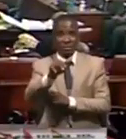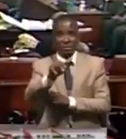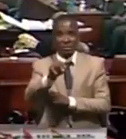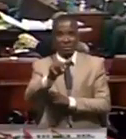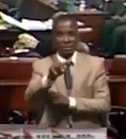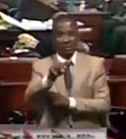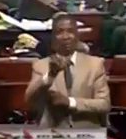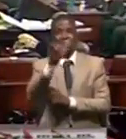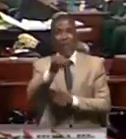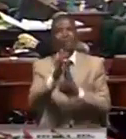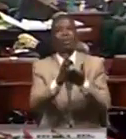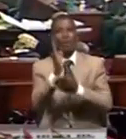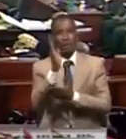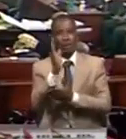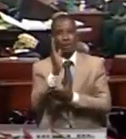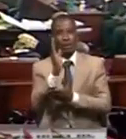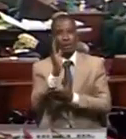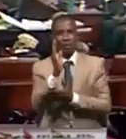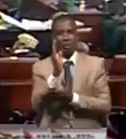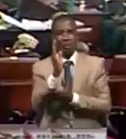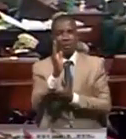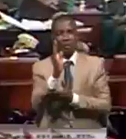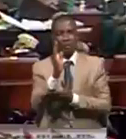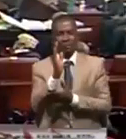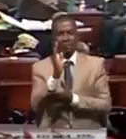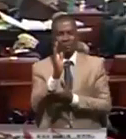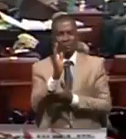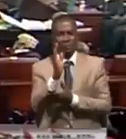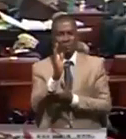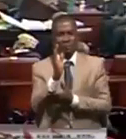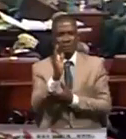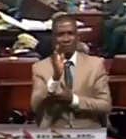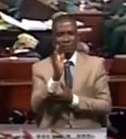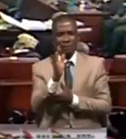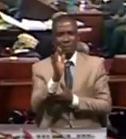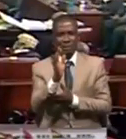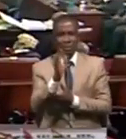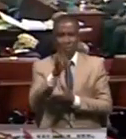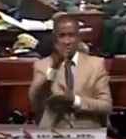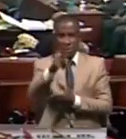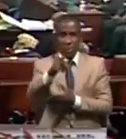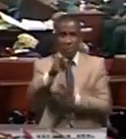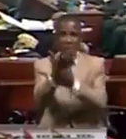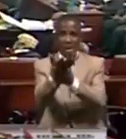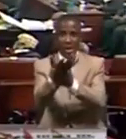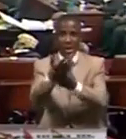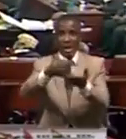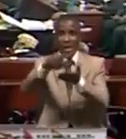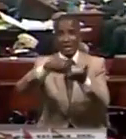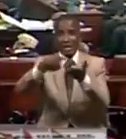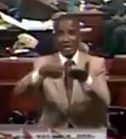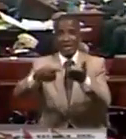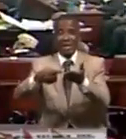That is correct. Good. Now, did you sign these summary sheets before